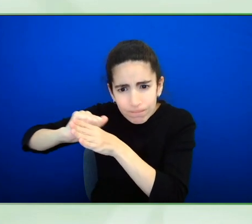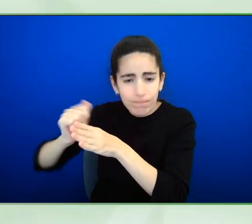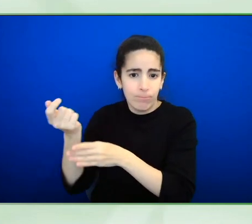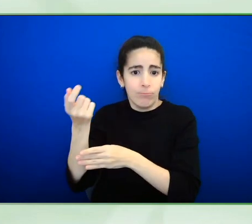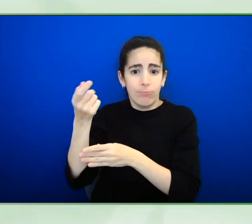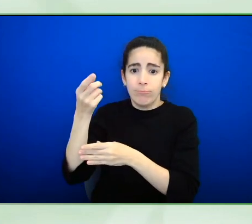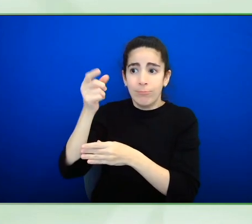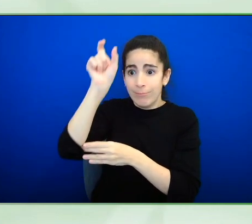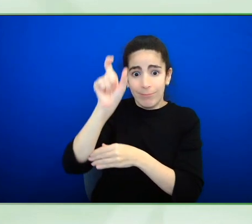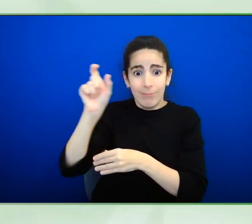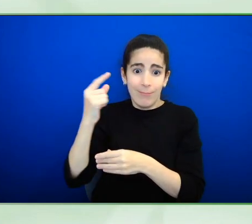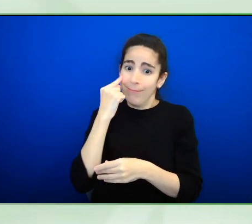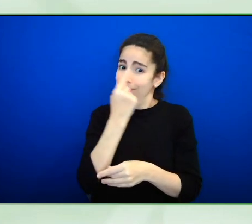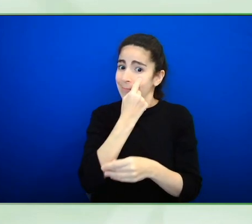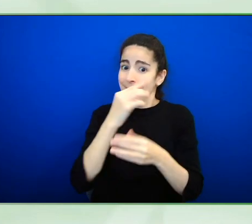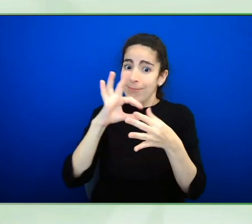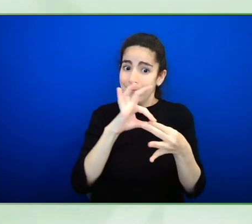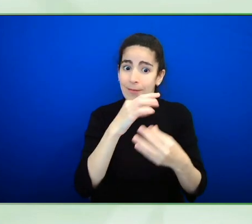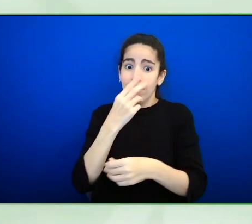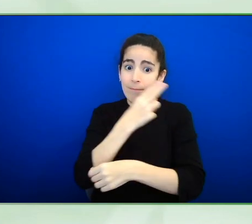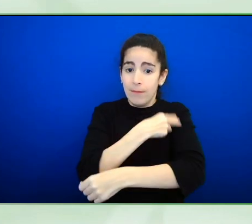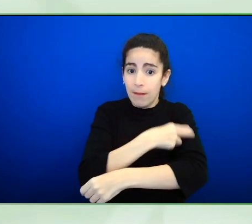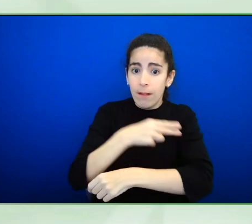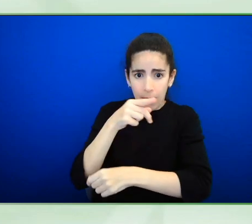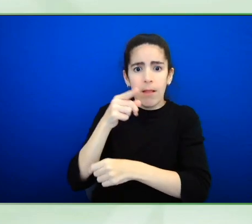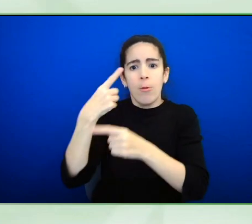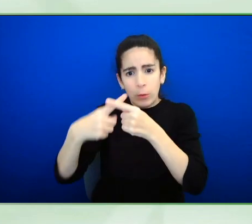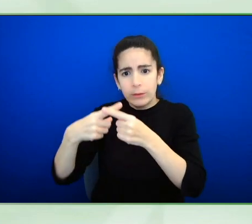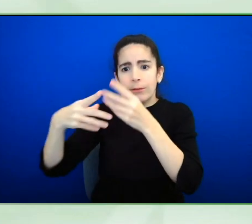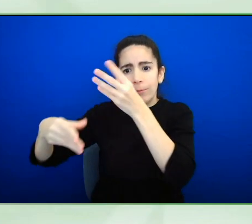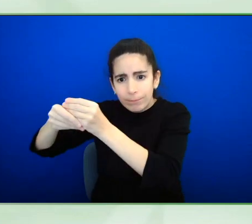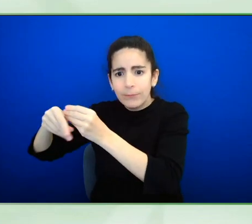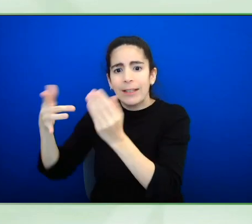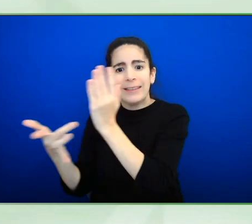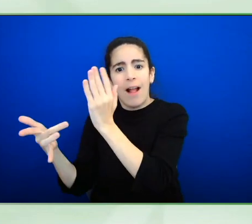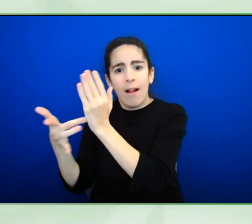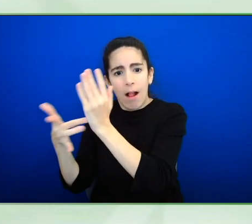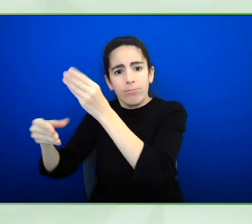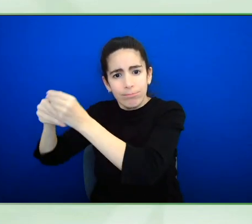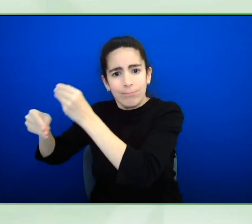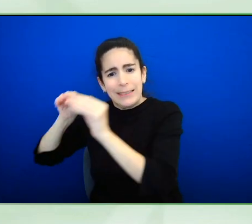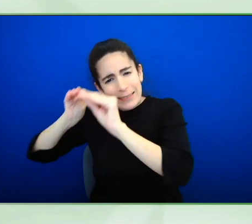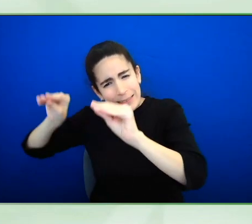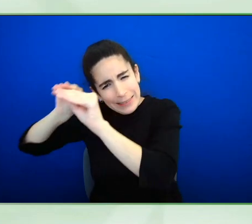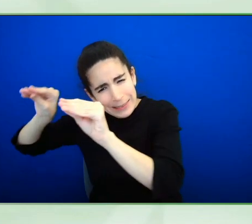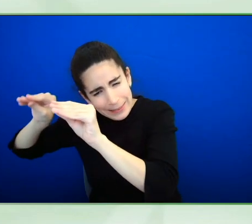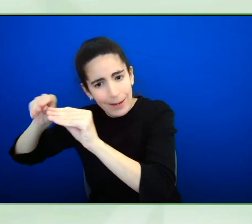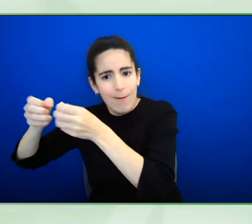ophthalmic technician. And because of this, when we are referring the patients